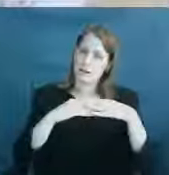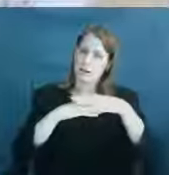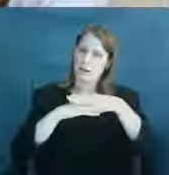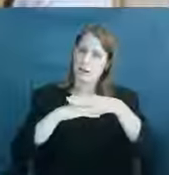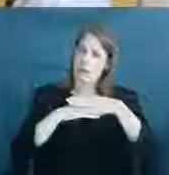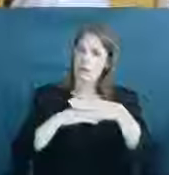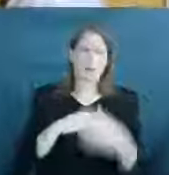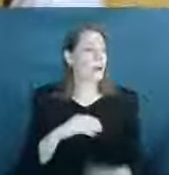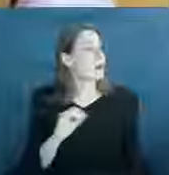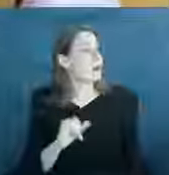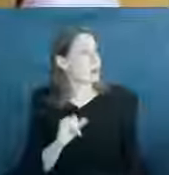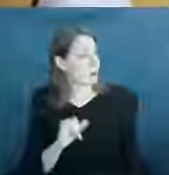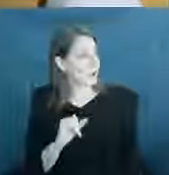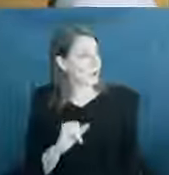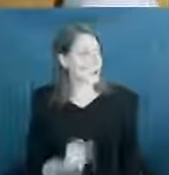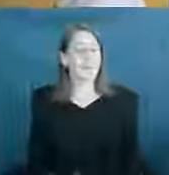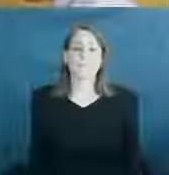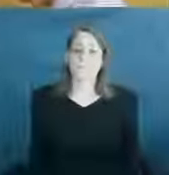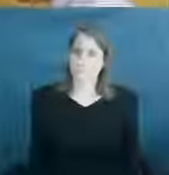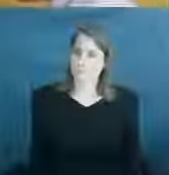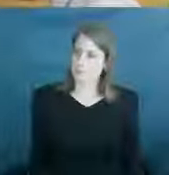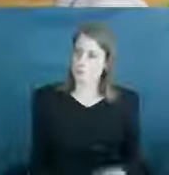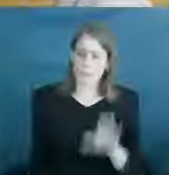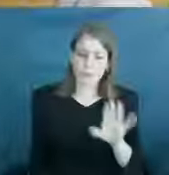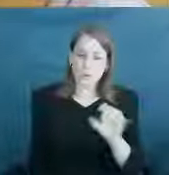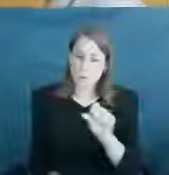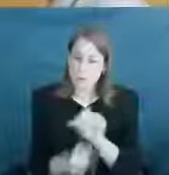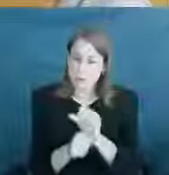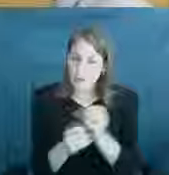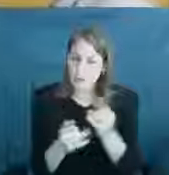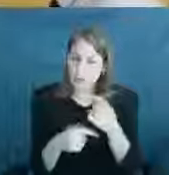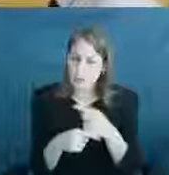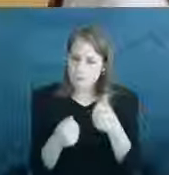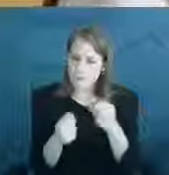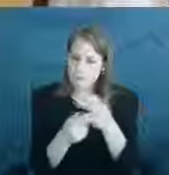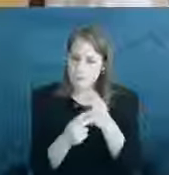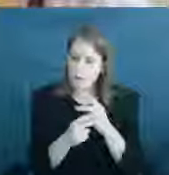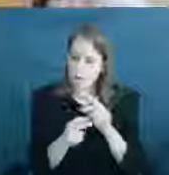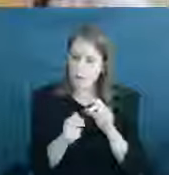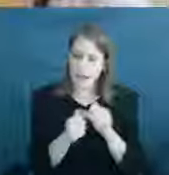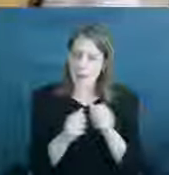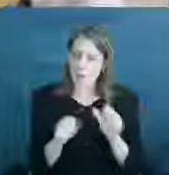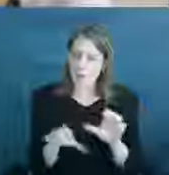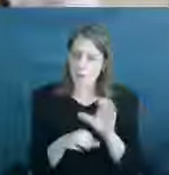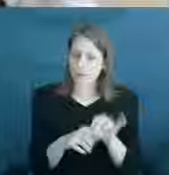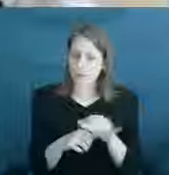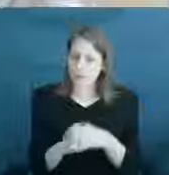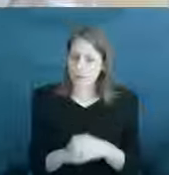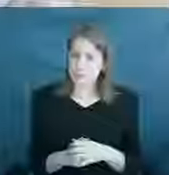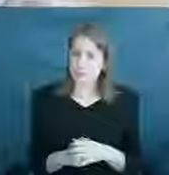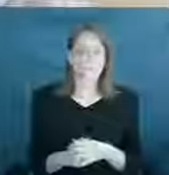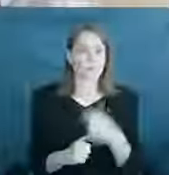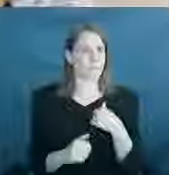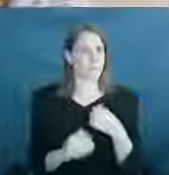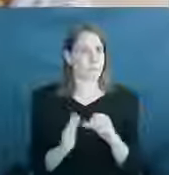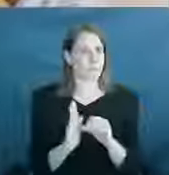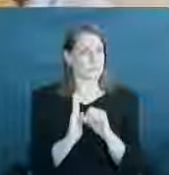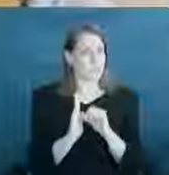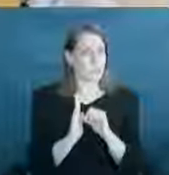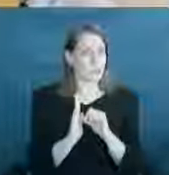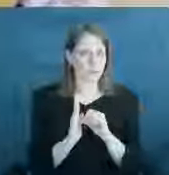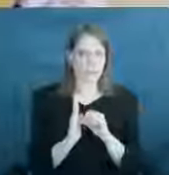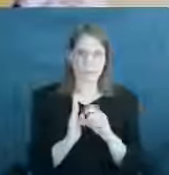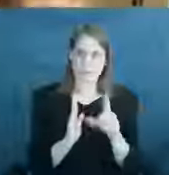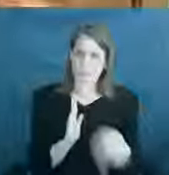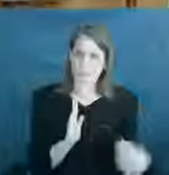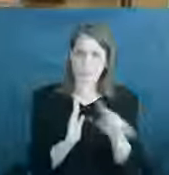this. Could it be that? Yeah, but over the edges, wasn't it? And then do something else? Yeah. Now, your job today is